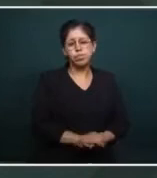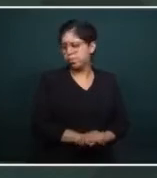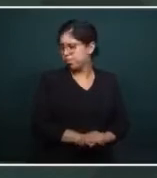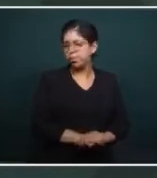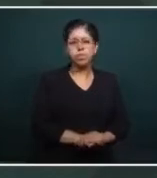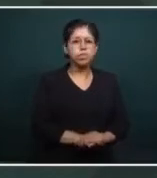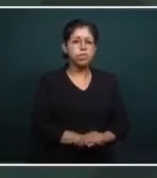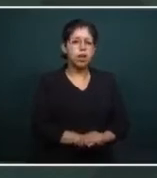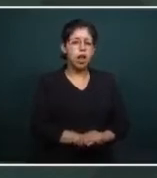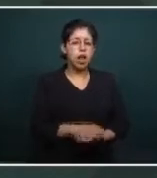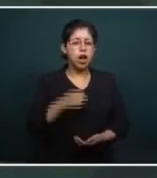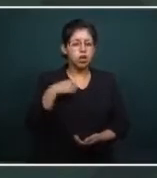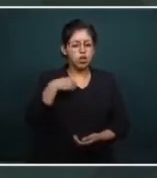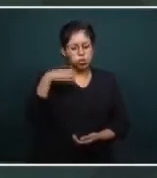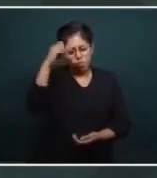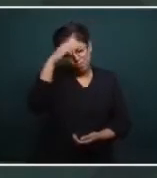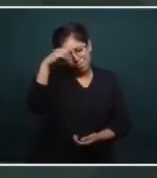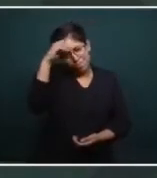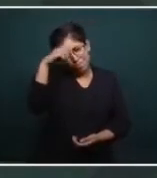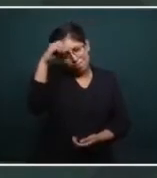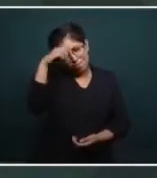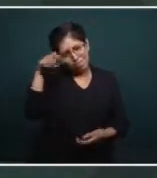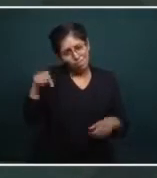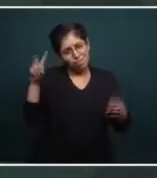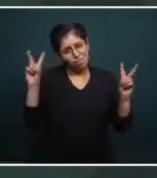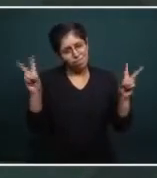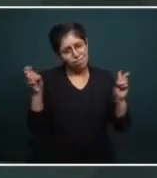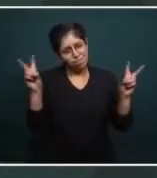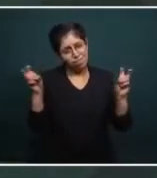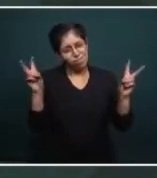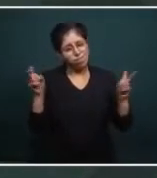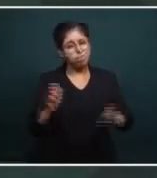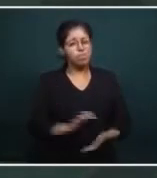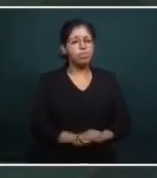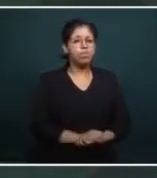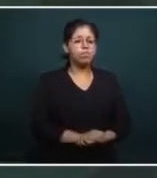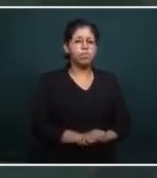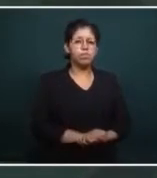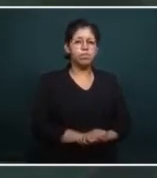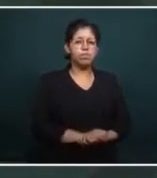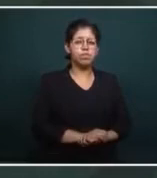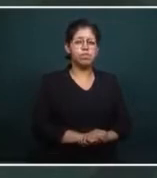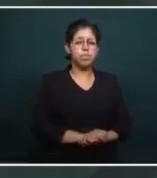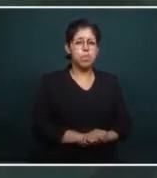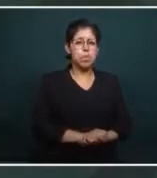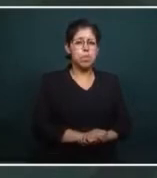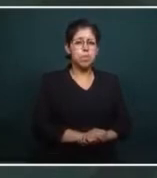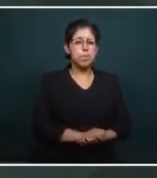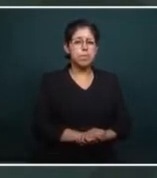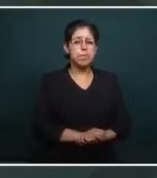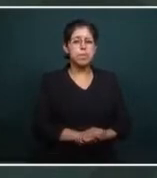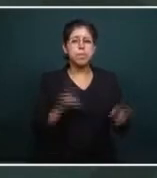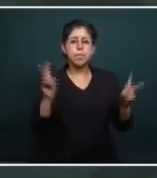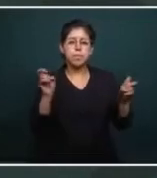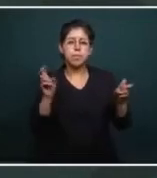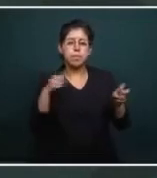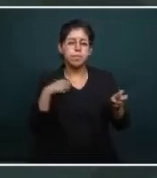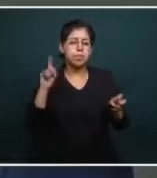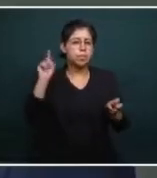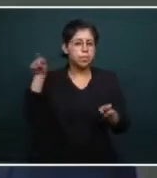opinión, and it's my que opinion, este tema va a that ser this matter will be debatido, debated,